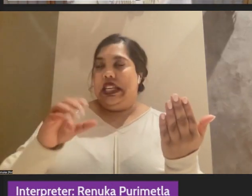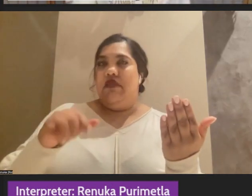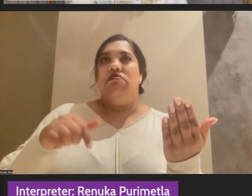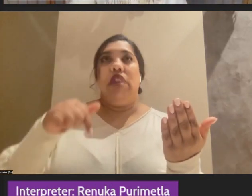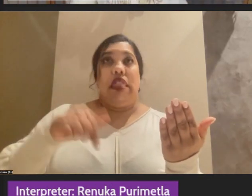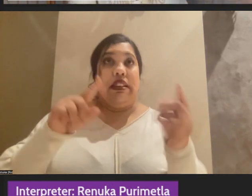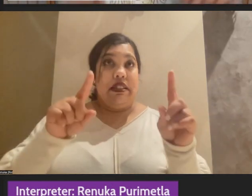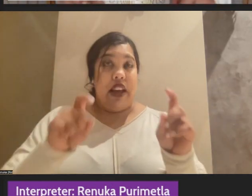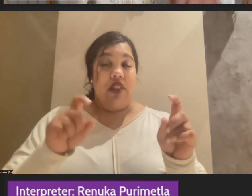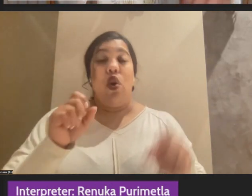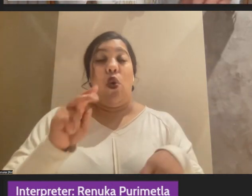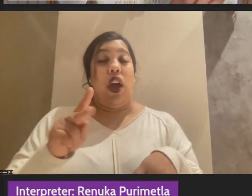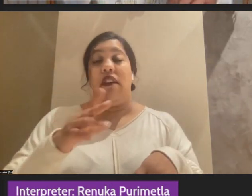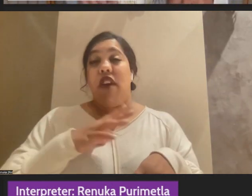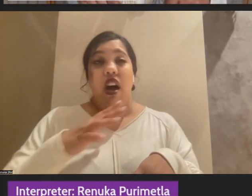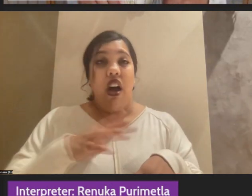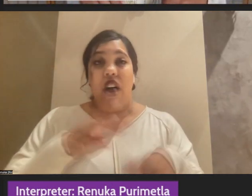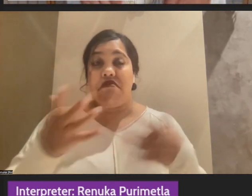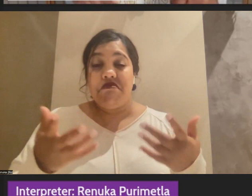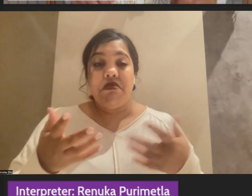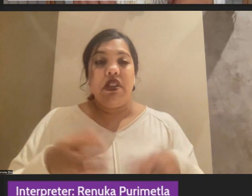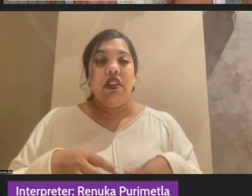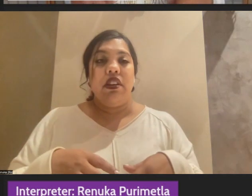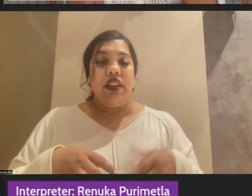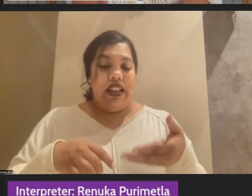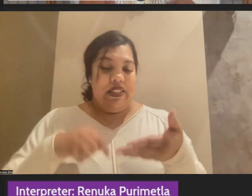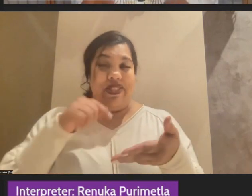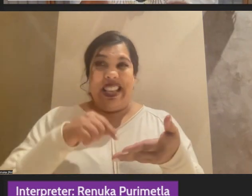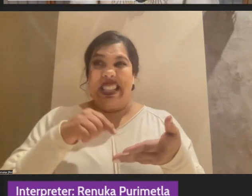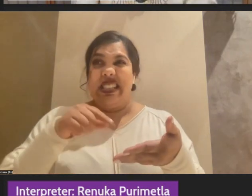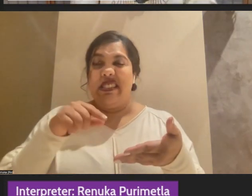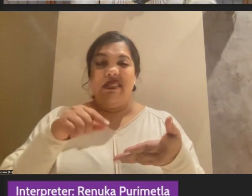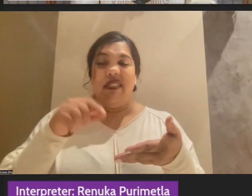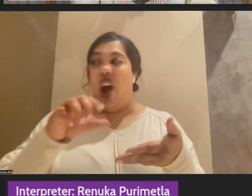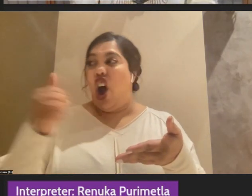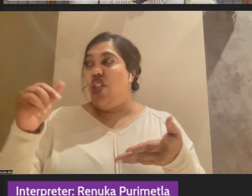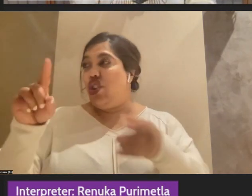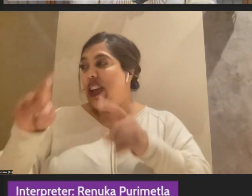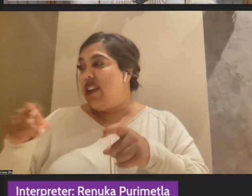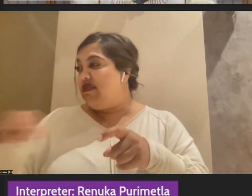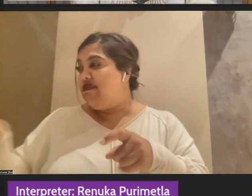Because the other tests don't matter. The only test that matters is this one because it's right in front of me where I see the grade on the paper.